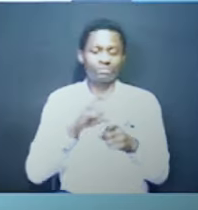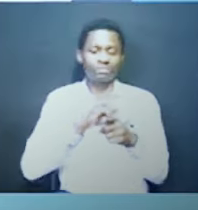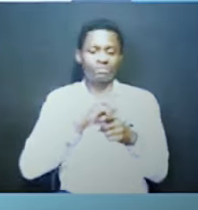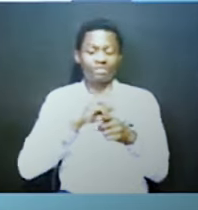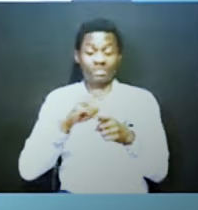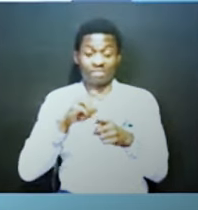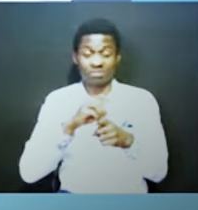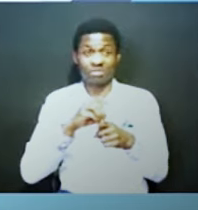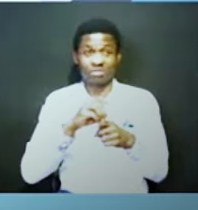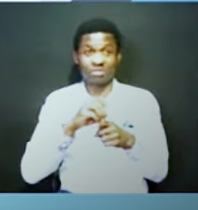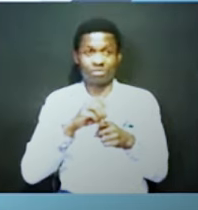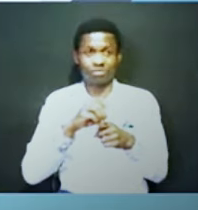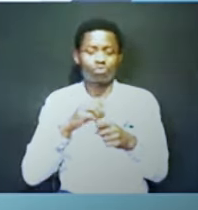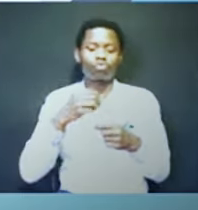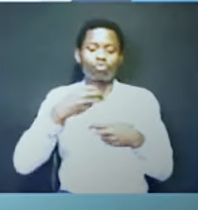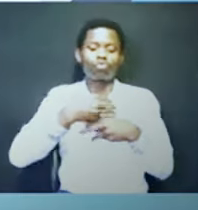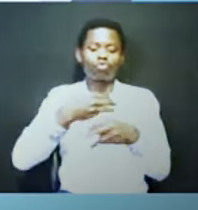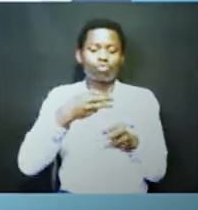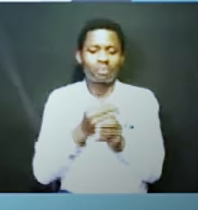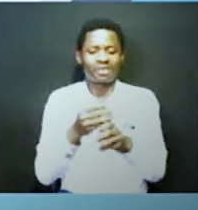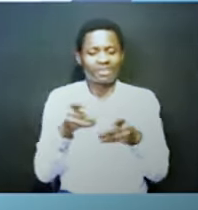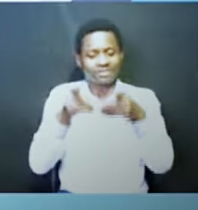Discipline is to make